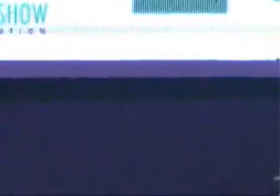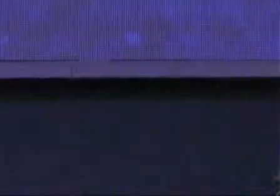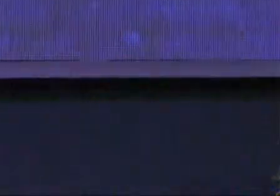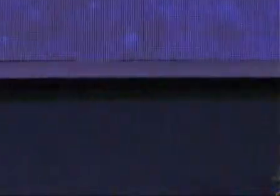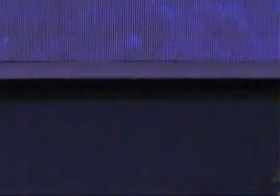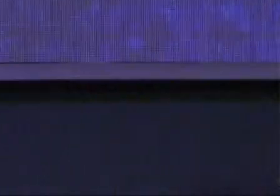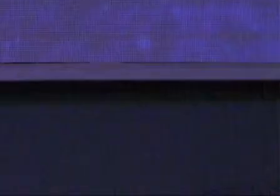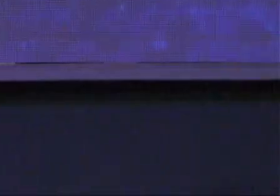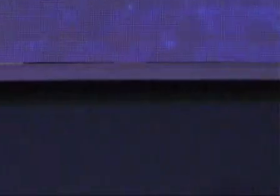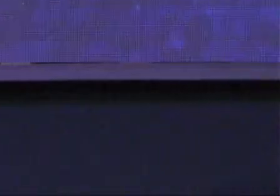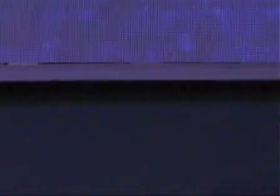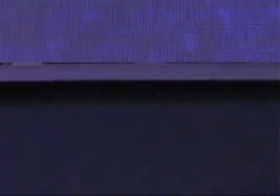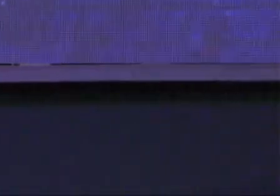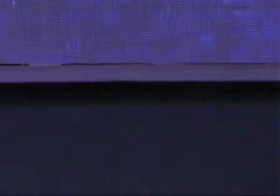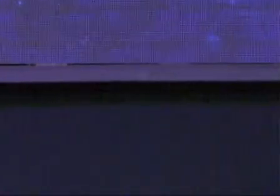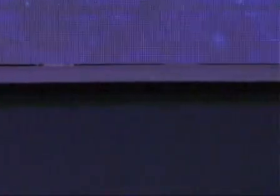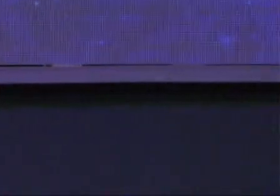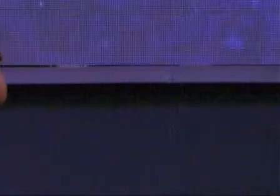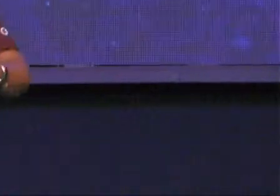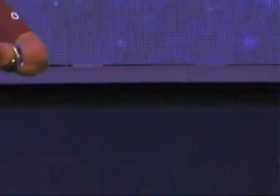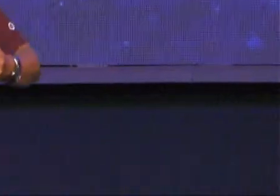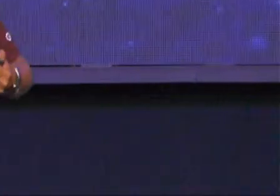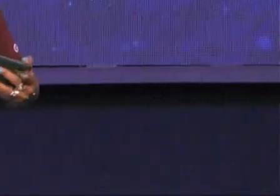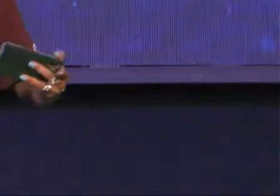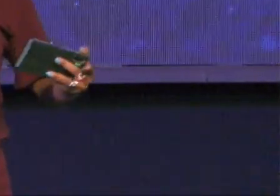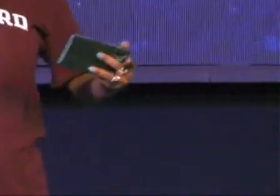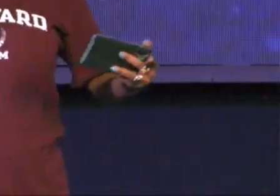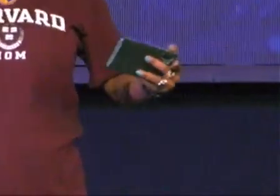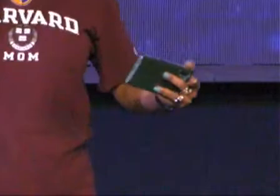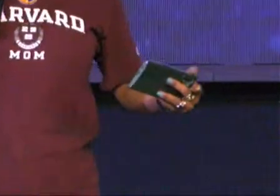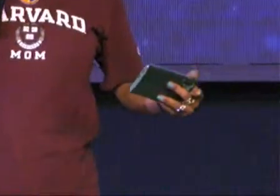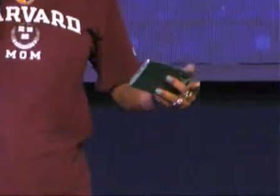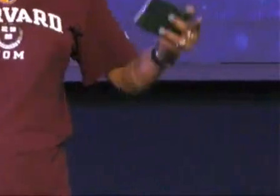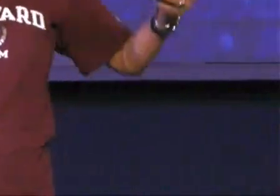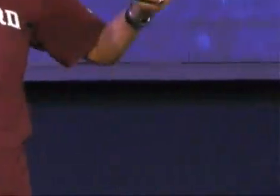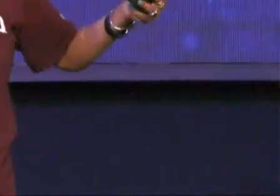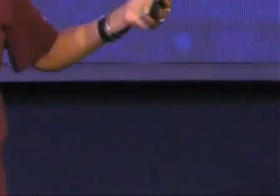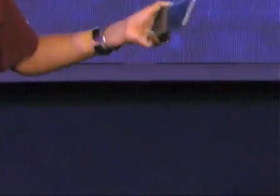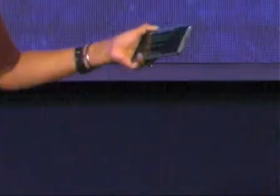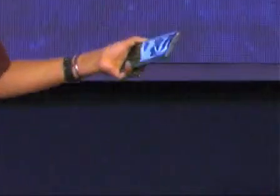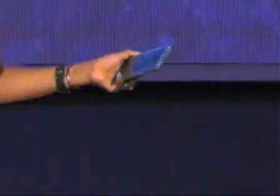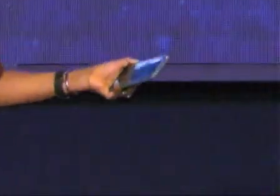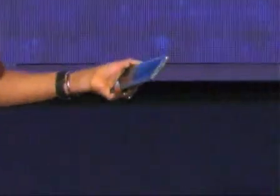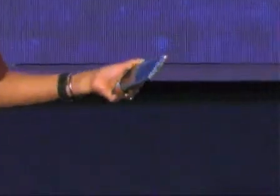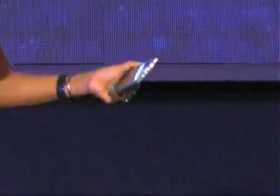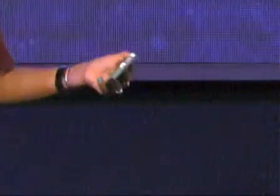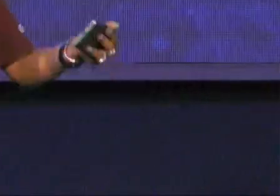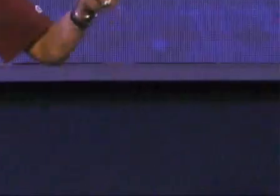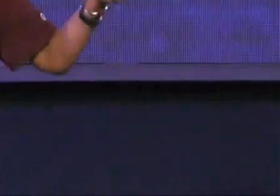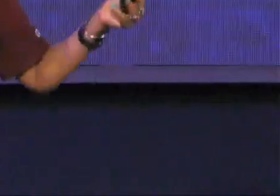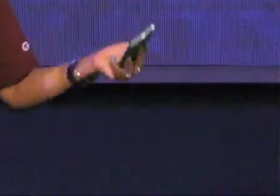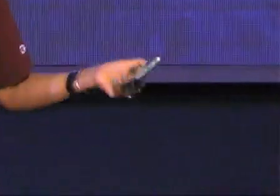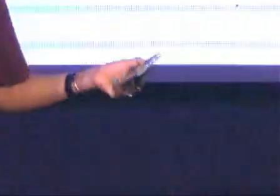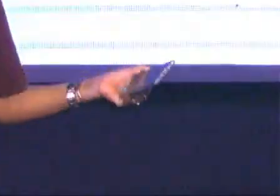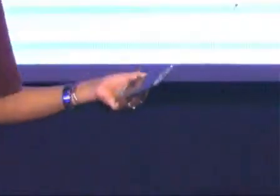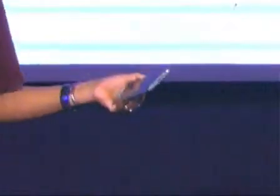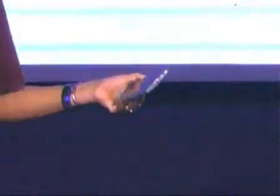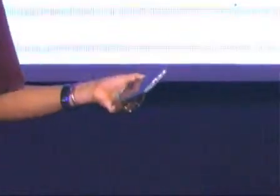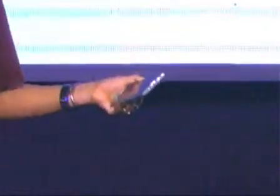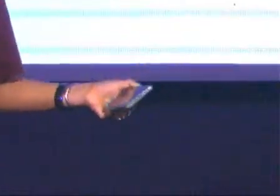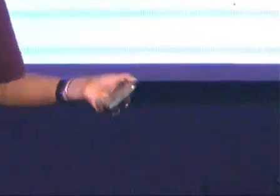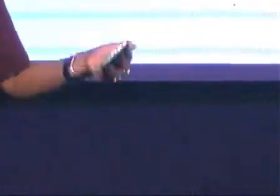So now with the technology, me, I'm a farmer. My job is for life. We'll always produce